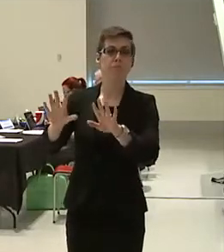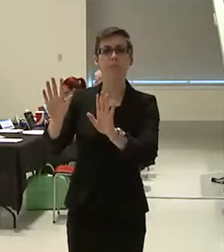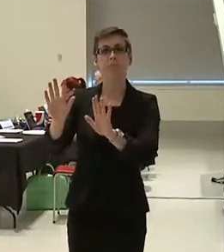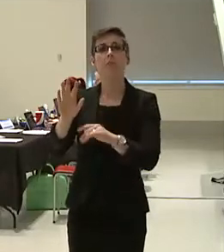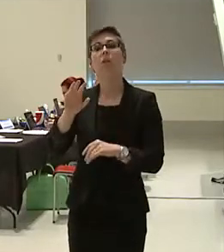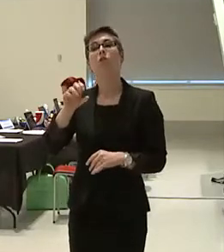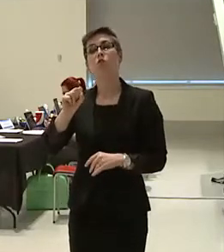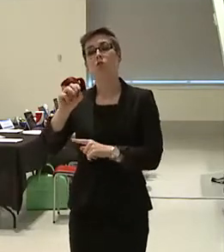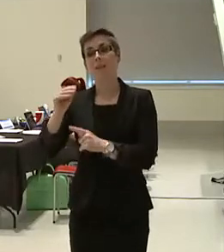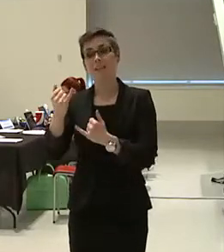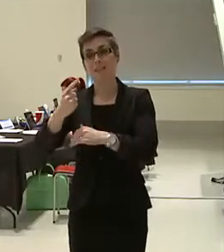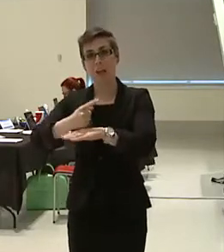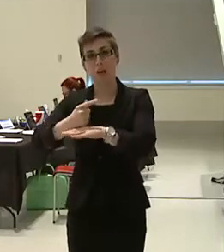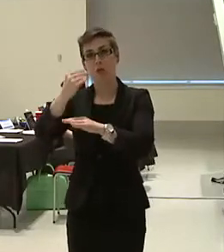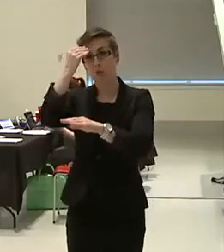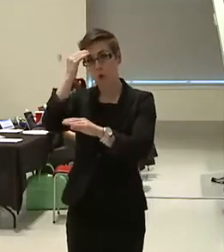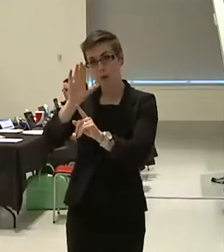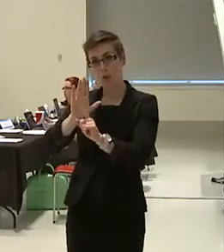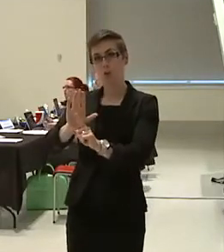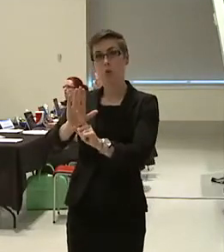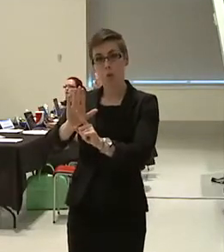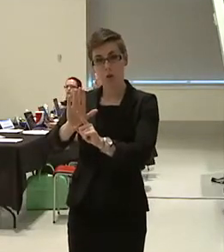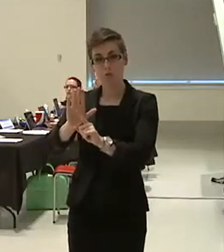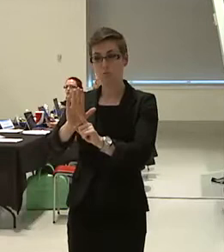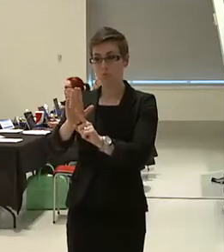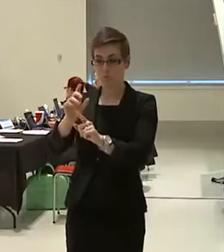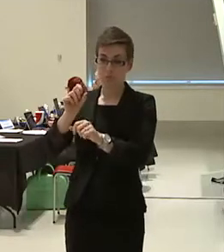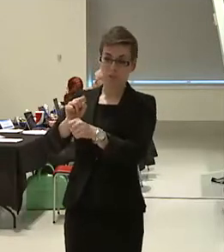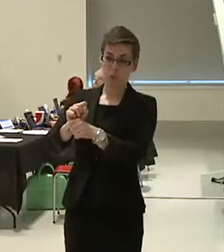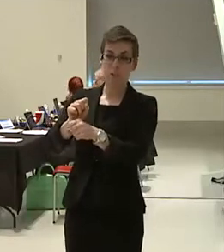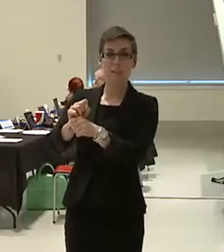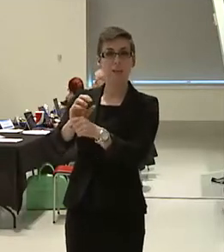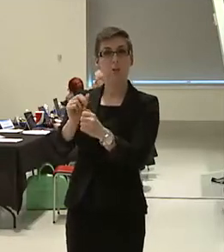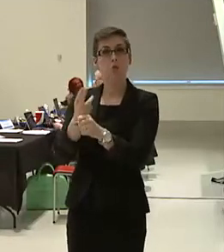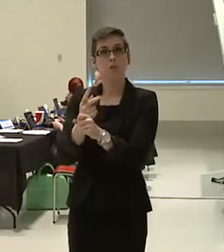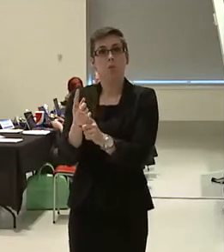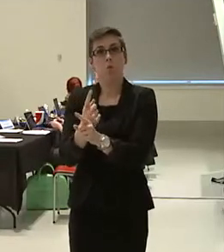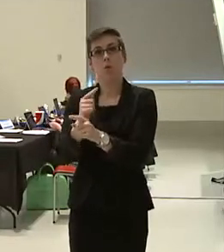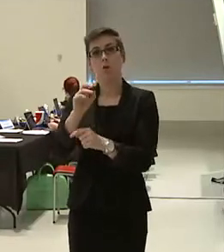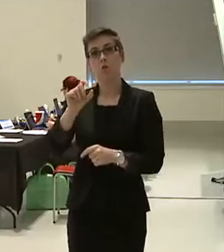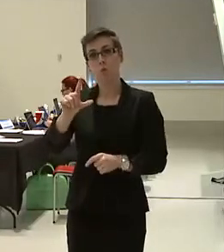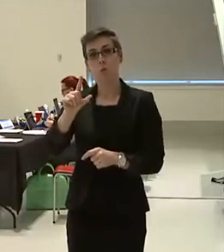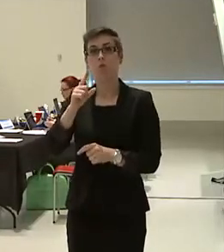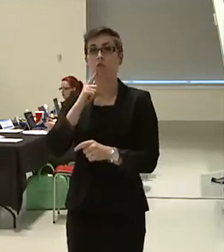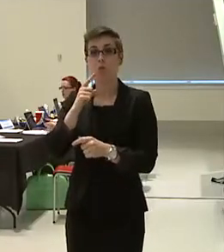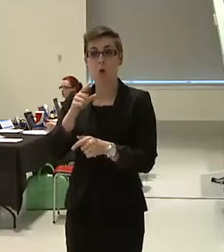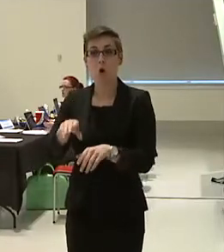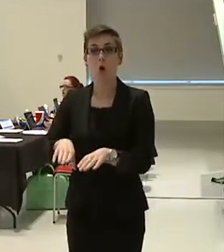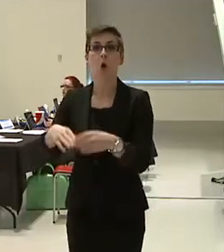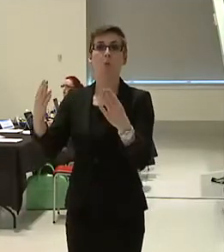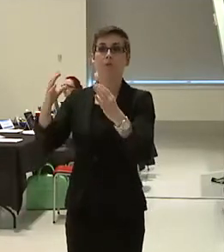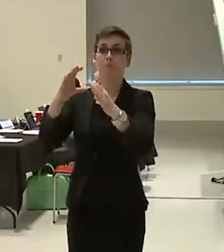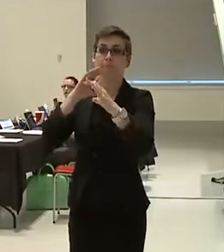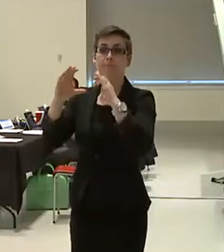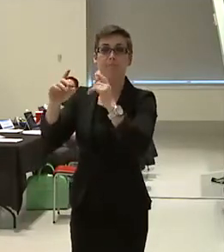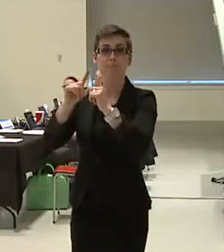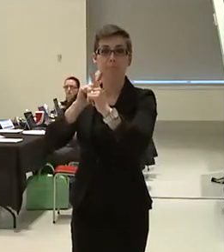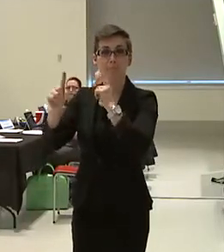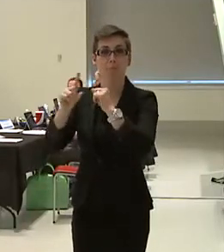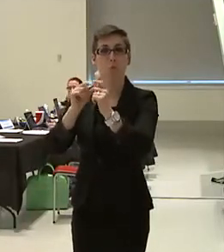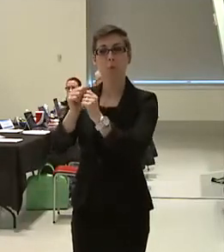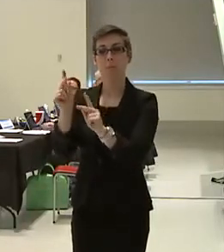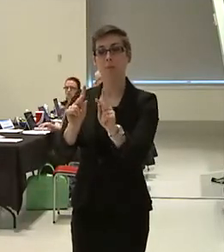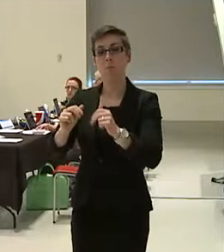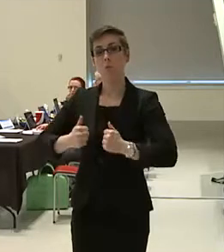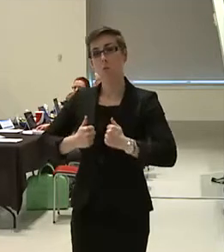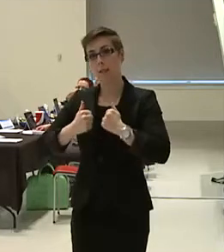constituents and using the proper tools to their fullest extent to open two-way conversation and communication with those who live, work, and